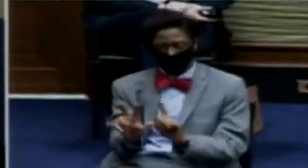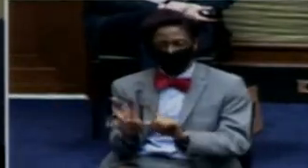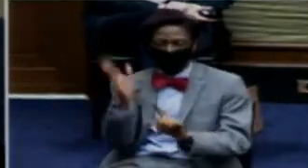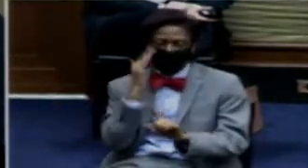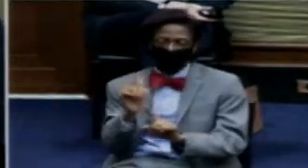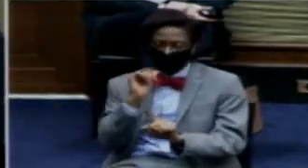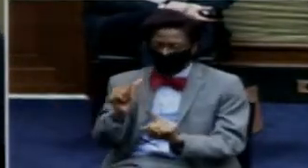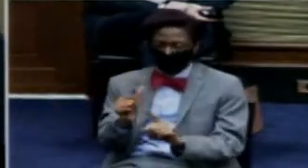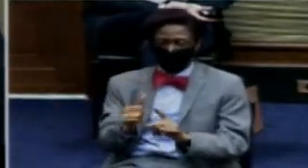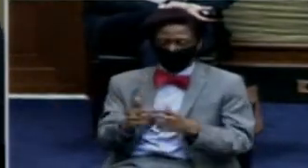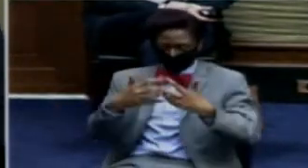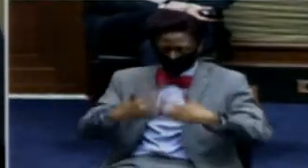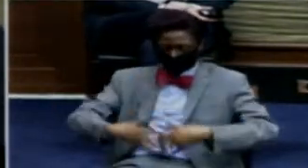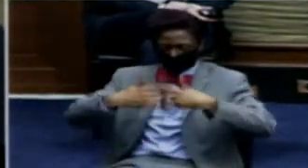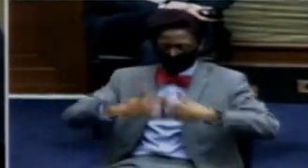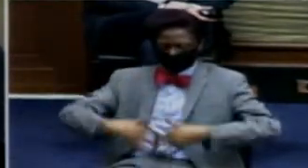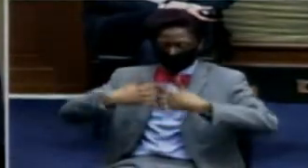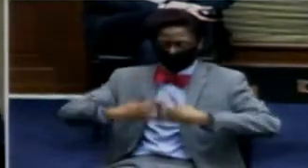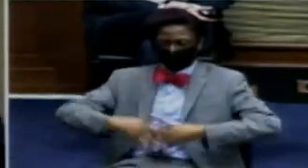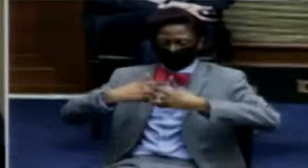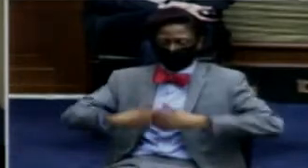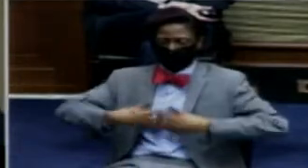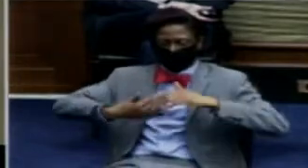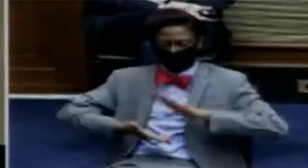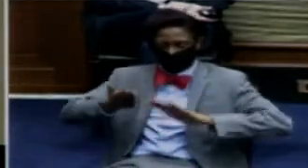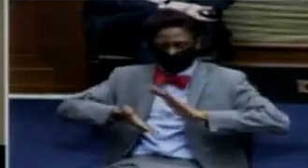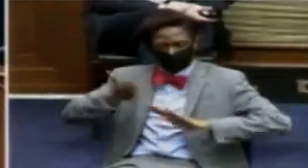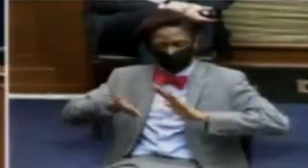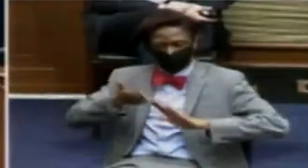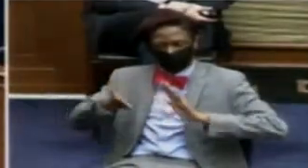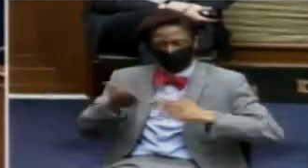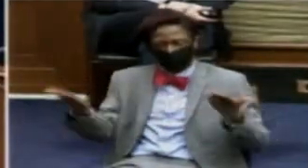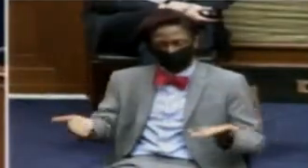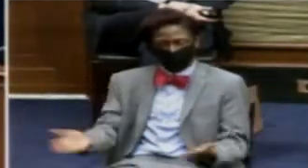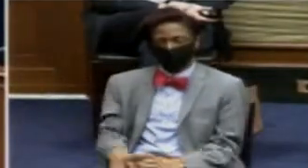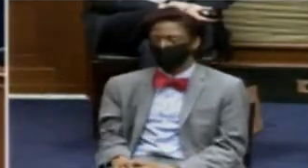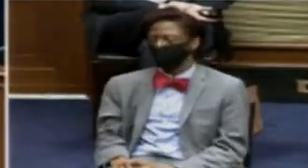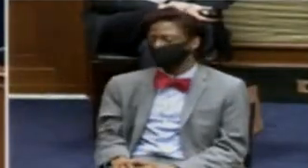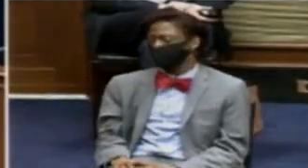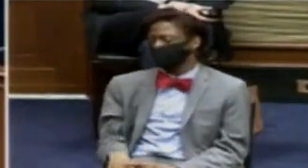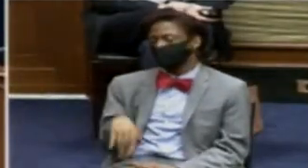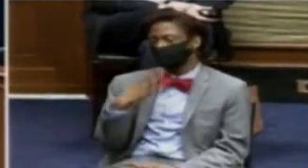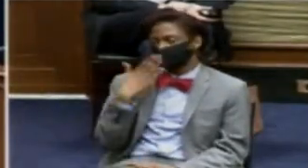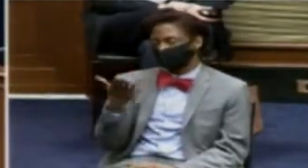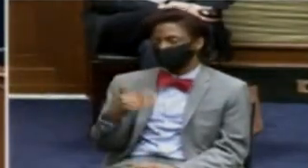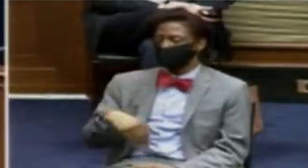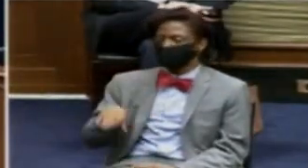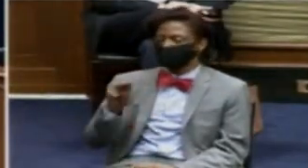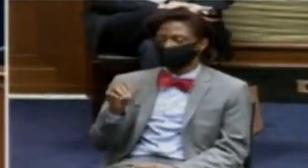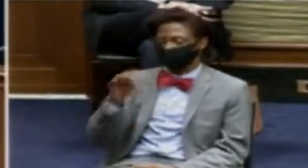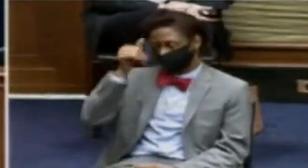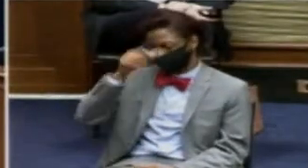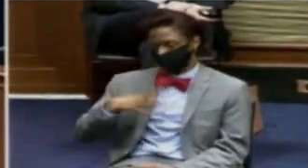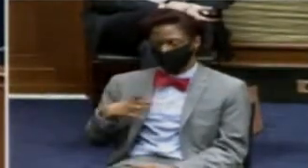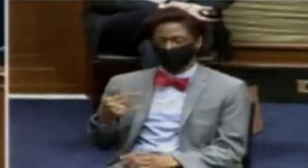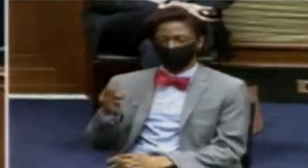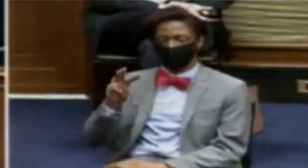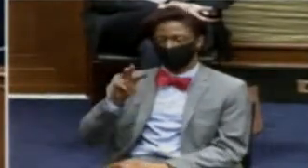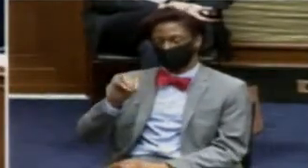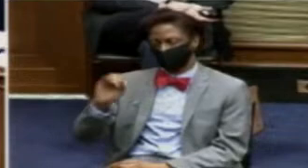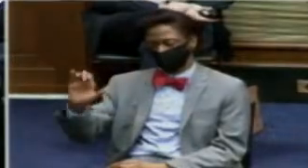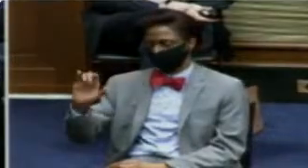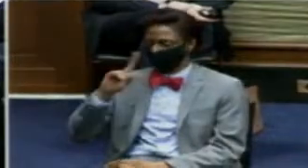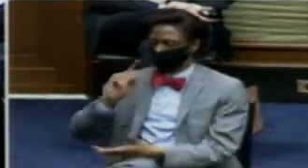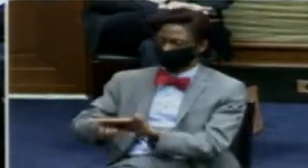progress moving again in our country. Thank you. I yield back, Madam Chair. Thank you. The gentleman yields back. The gentleman from Wisconsin, Mr. Grothman, is recognized for 5